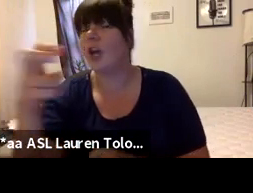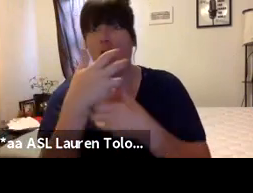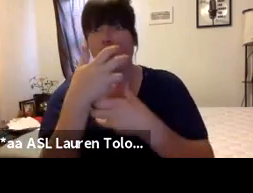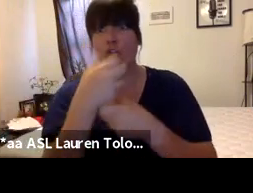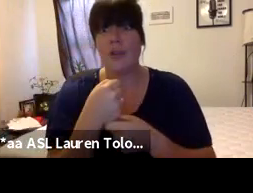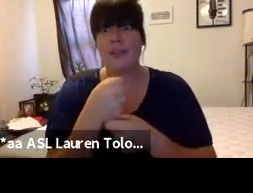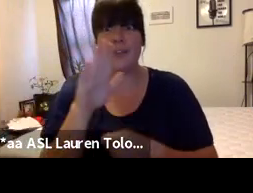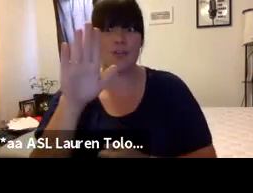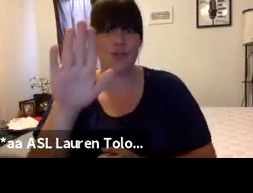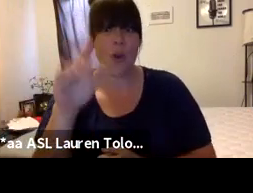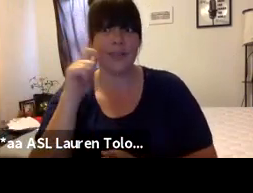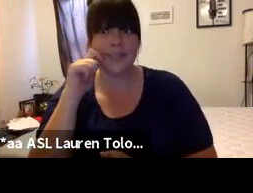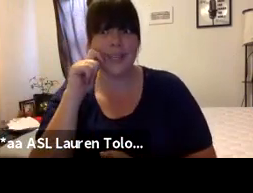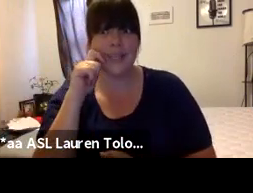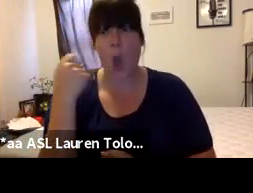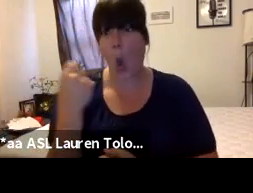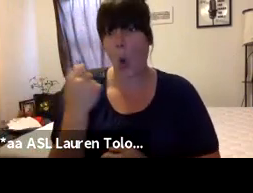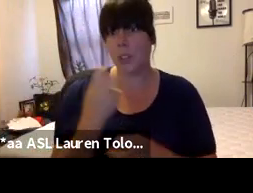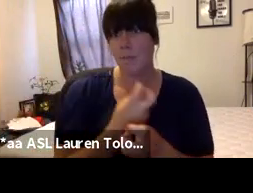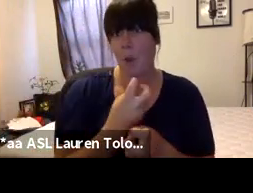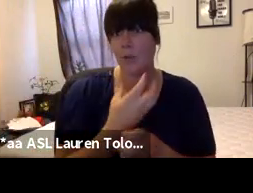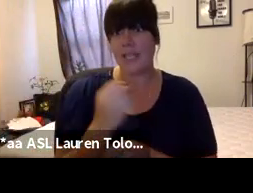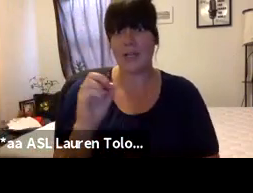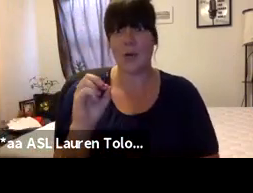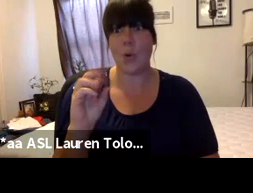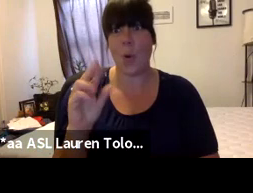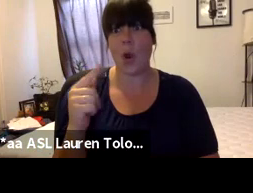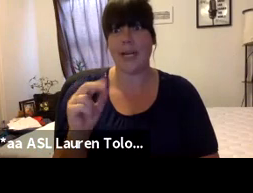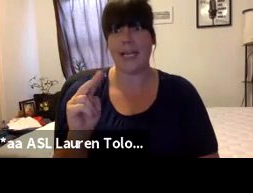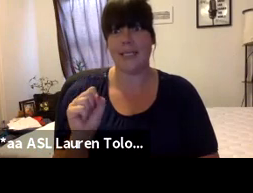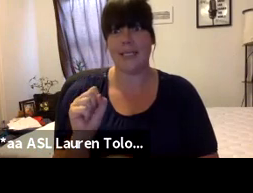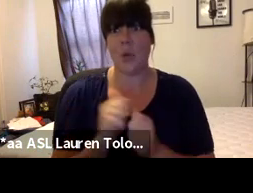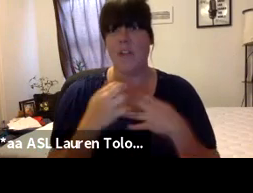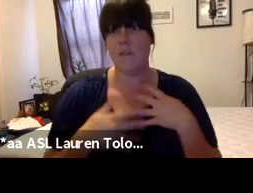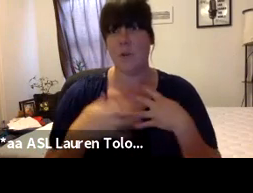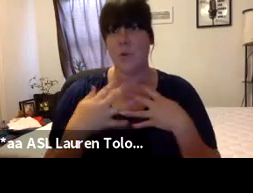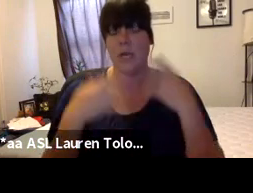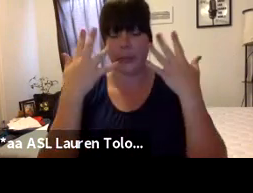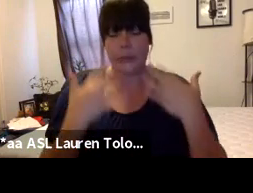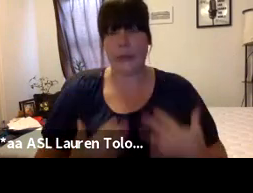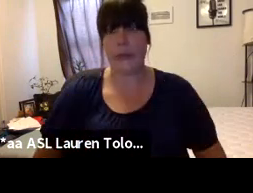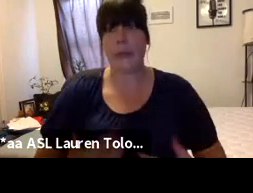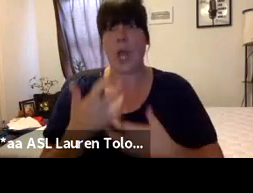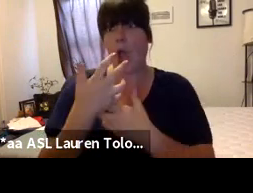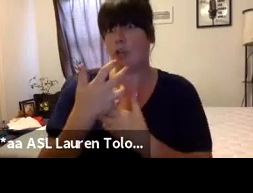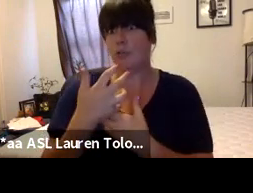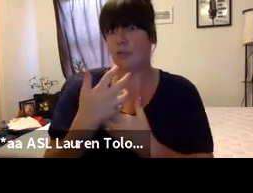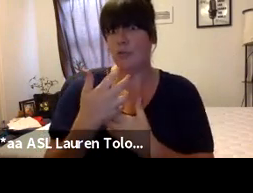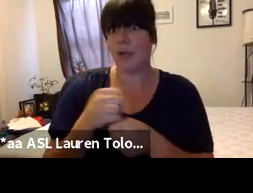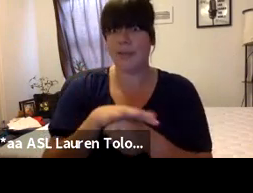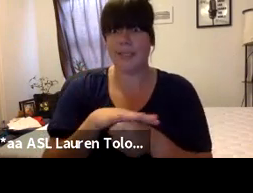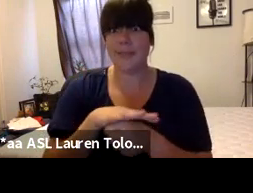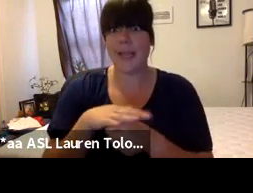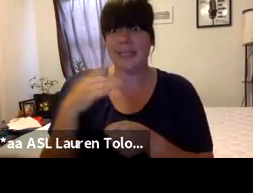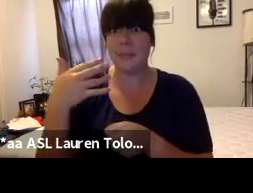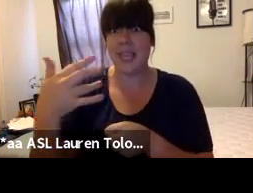bones and organs bathed in hearty fluid. Trust the space beyond the skin, which gently